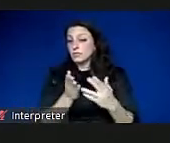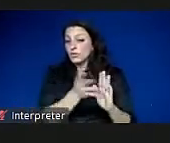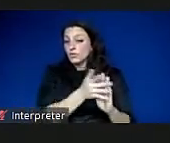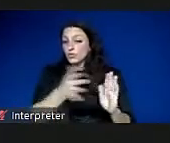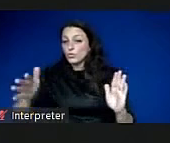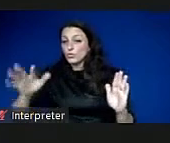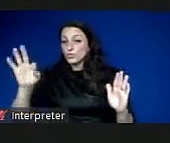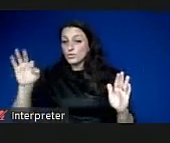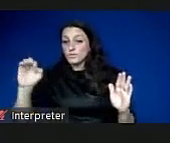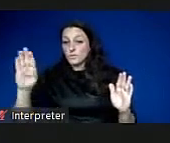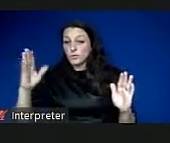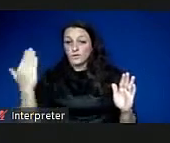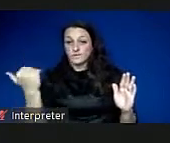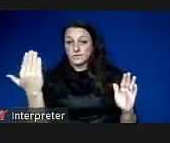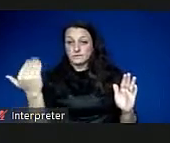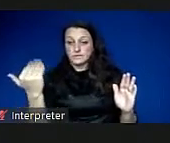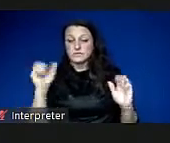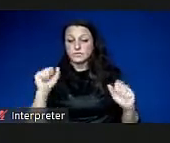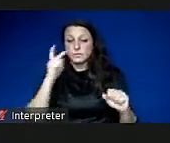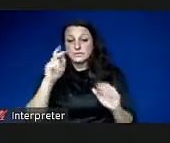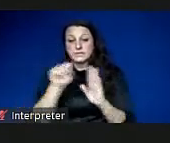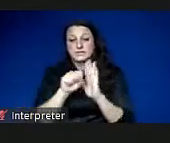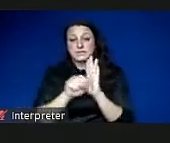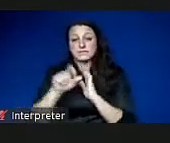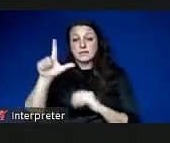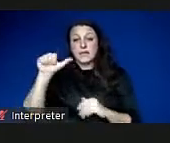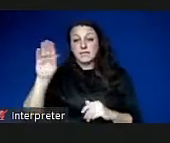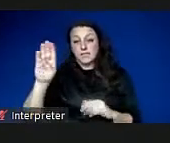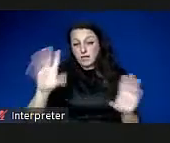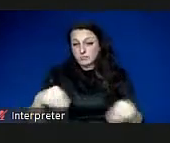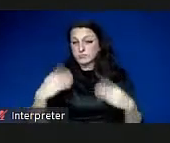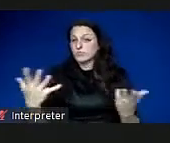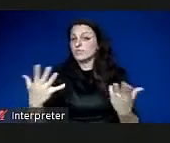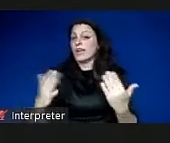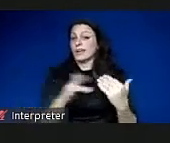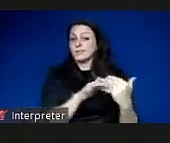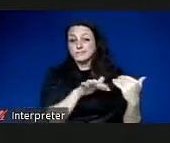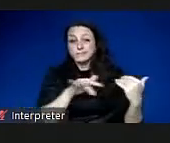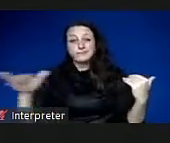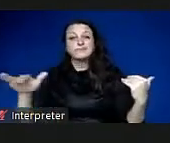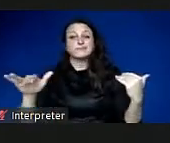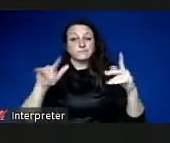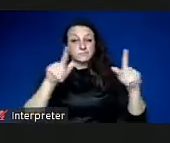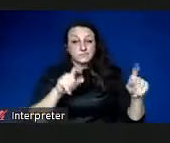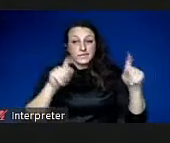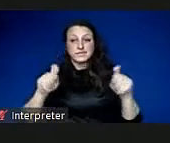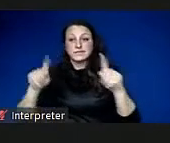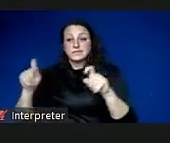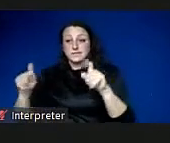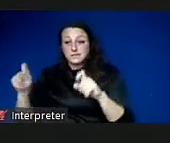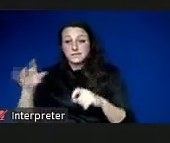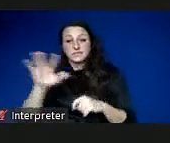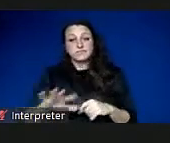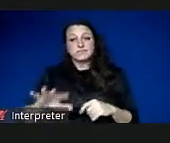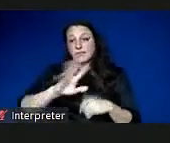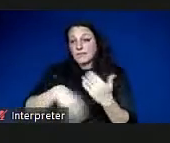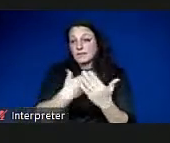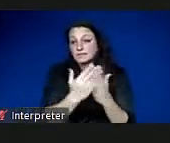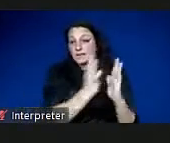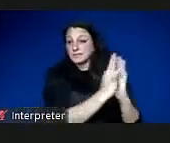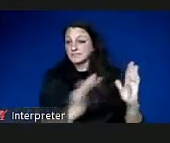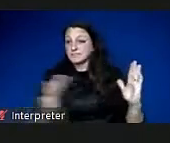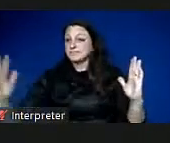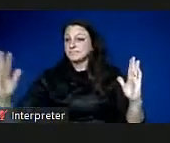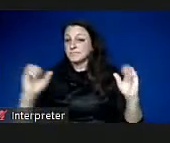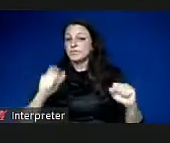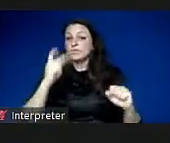You can see that the state lab has been providing a consistent level of testing across this entire spectrum. You can see